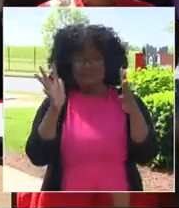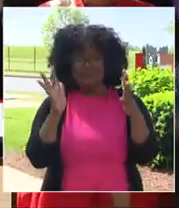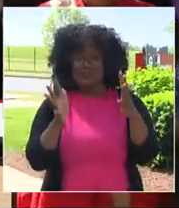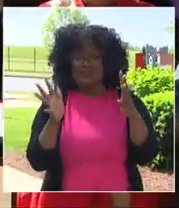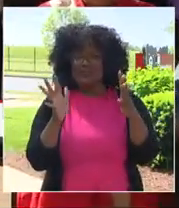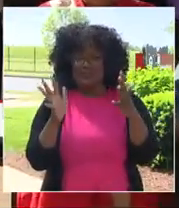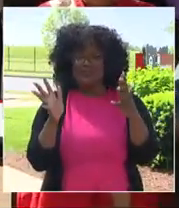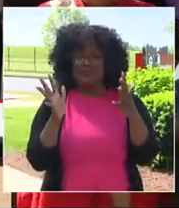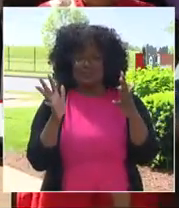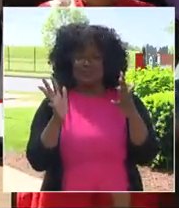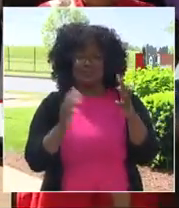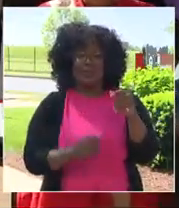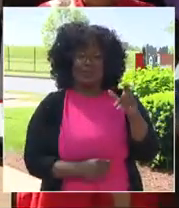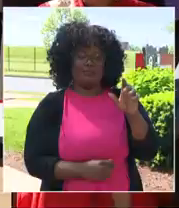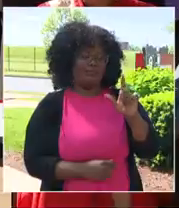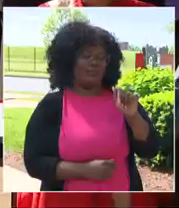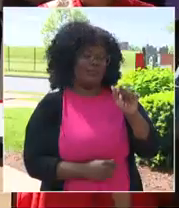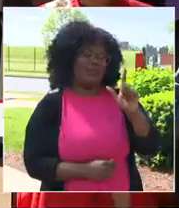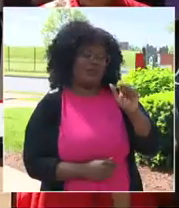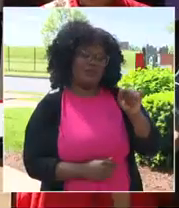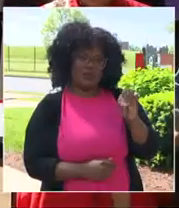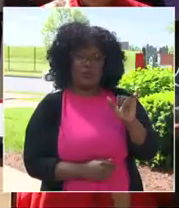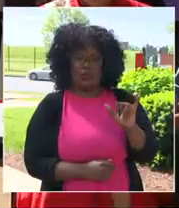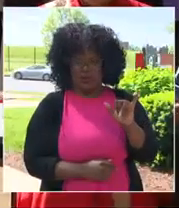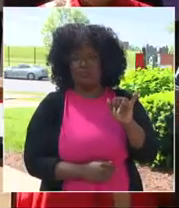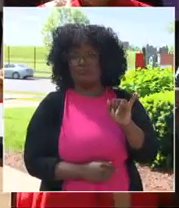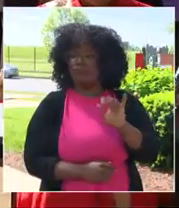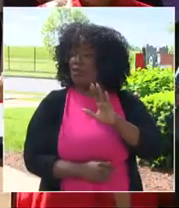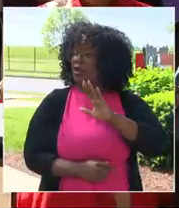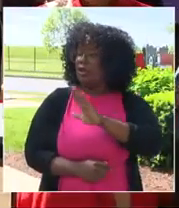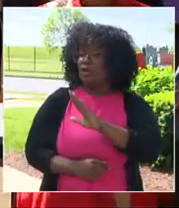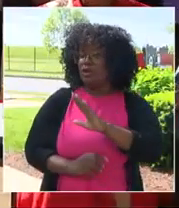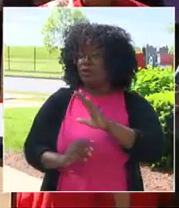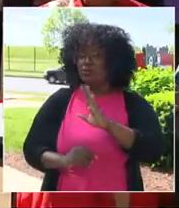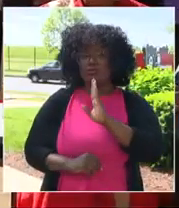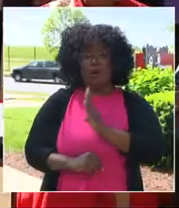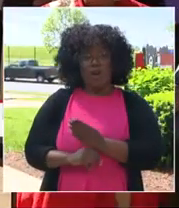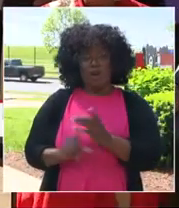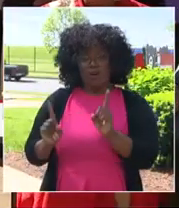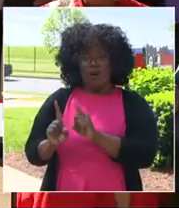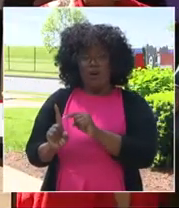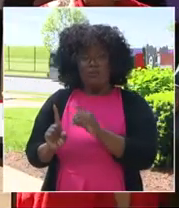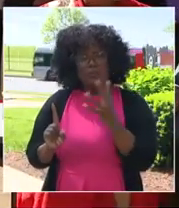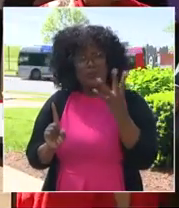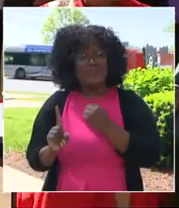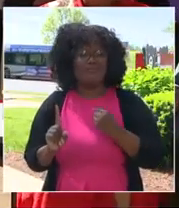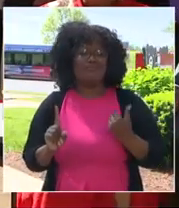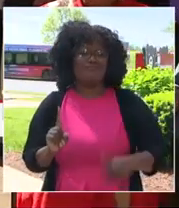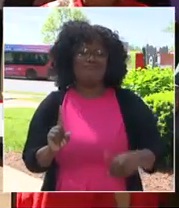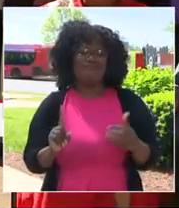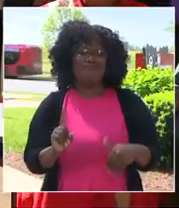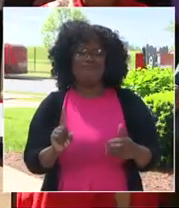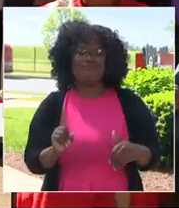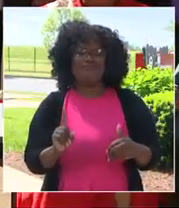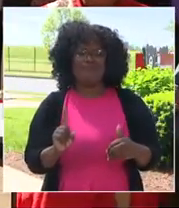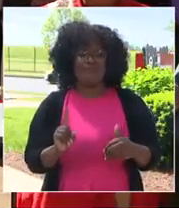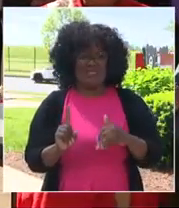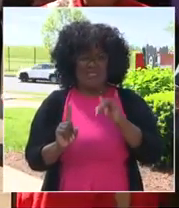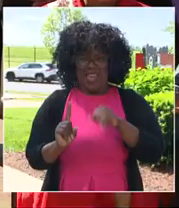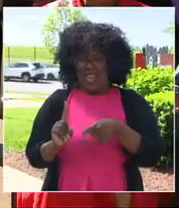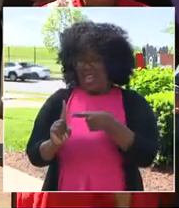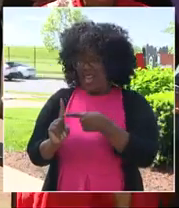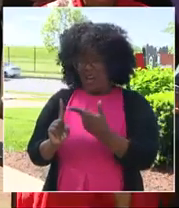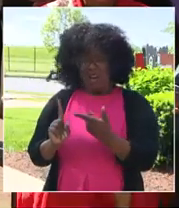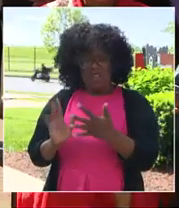and her beautiful daughter for putting faces to the life-saving care here at